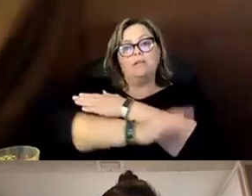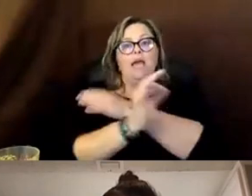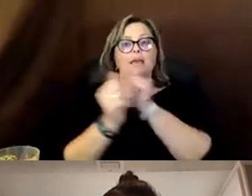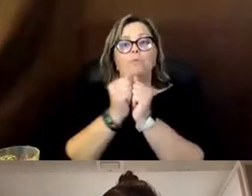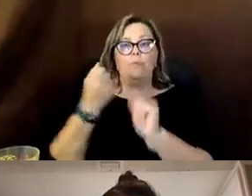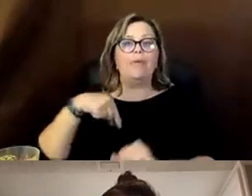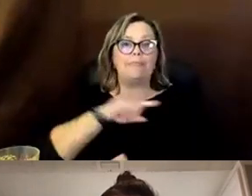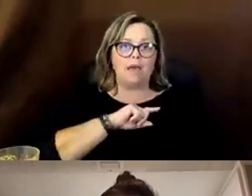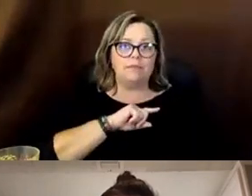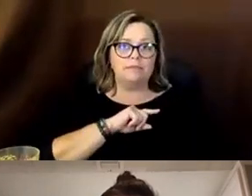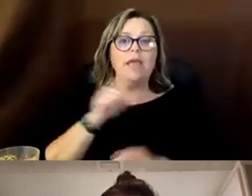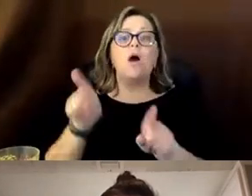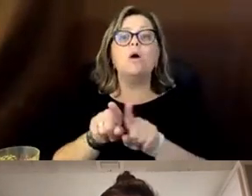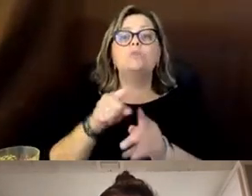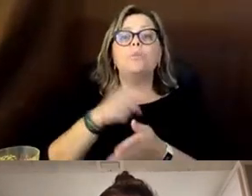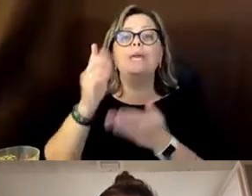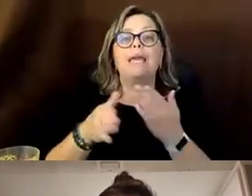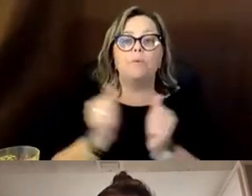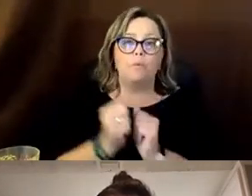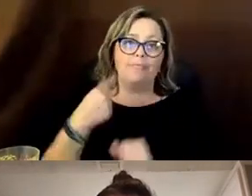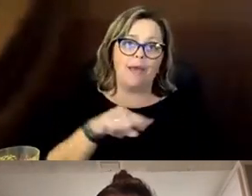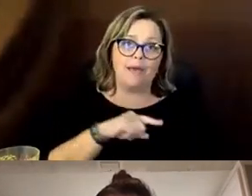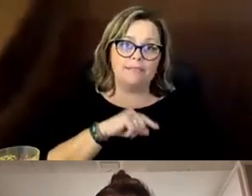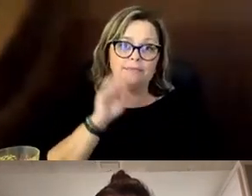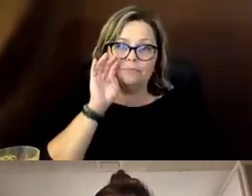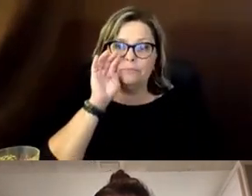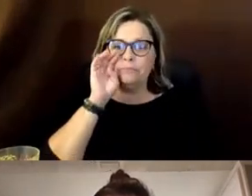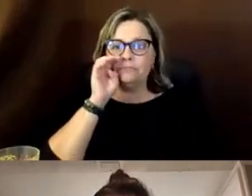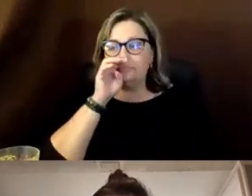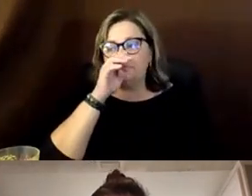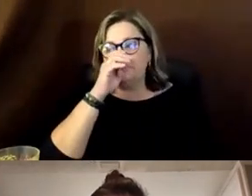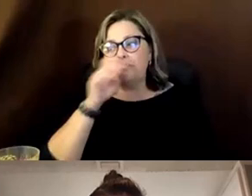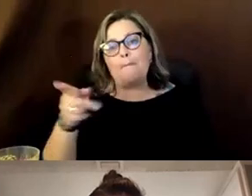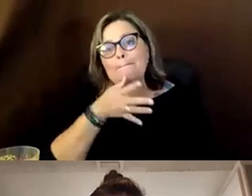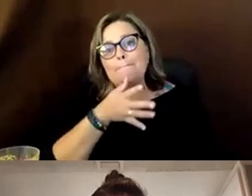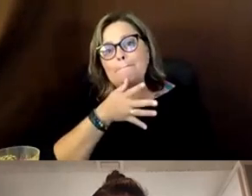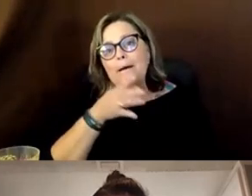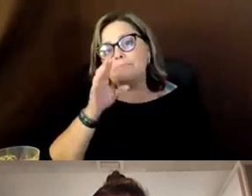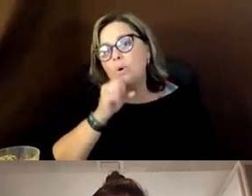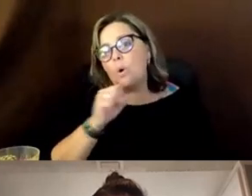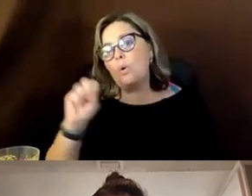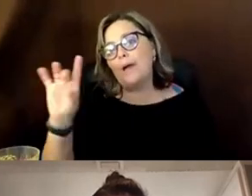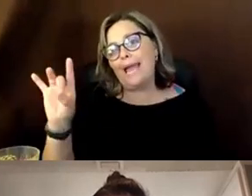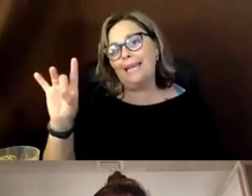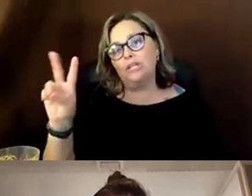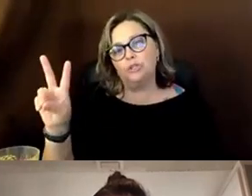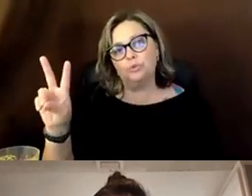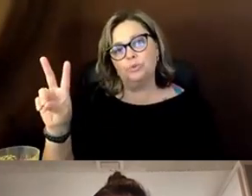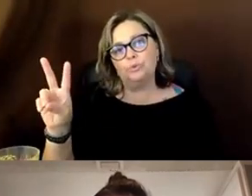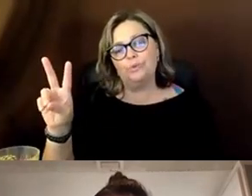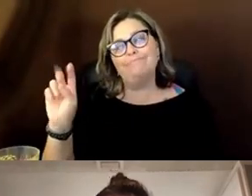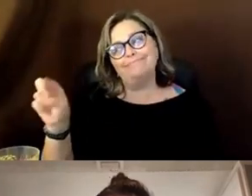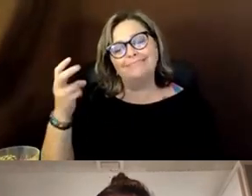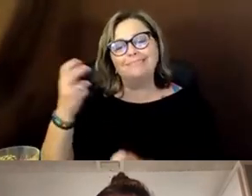the weekend time with us. At 82, this is hard on her. She wants to